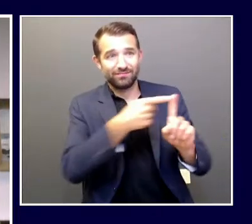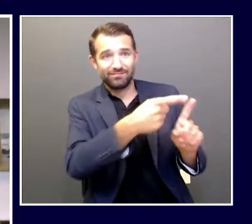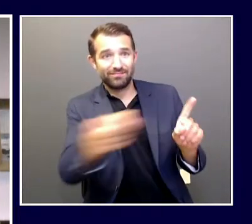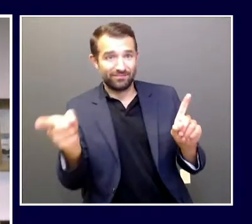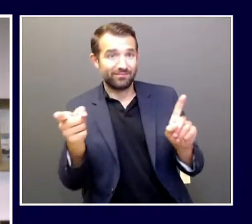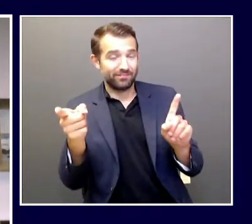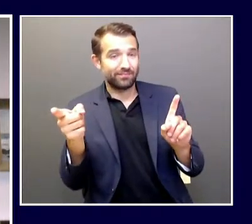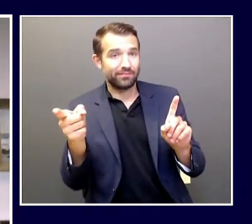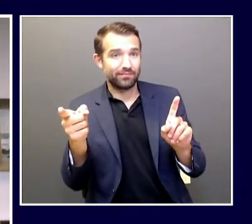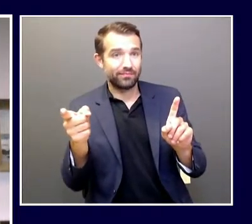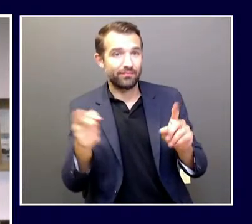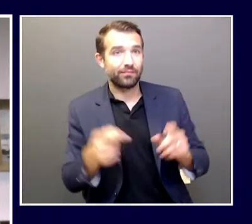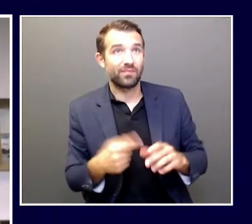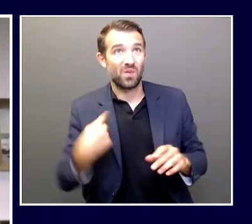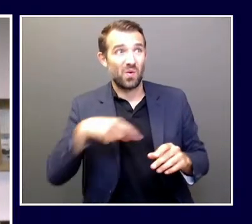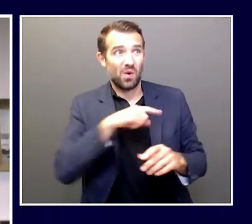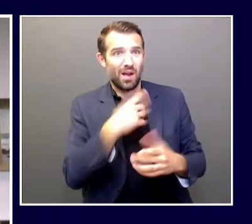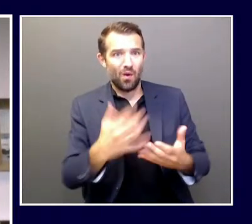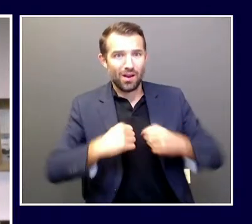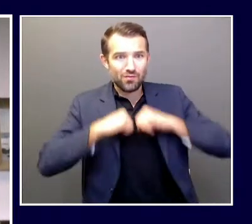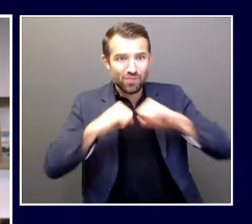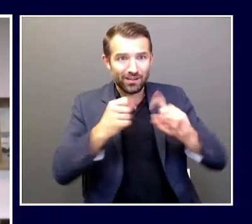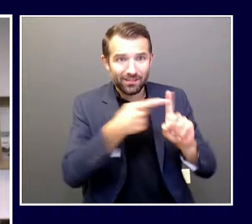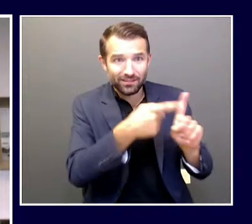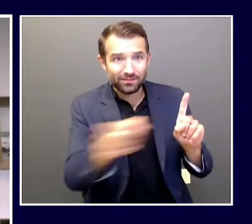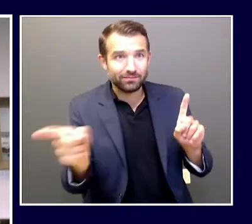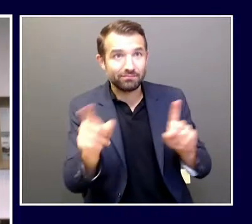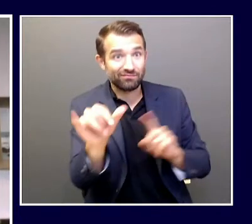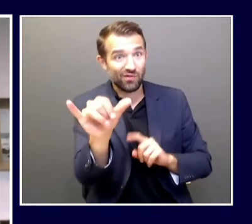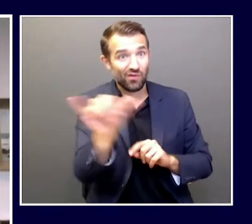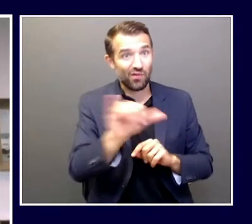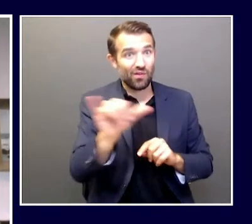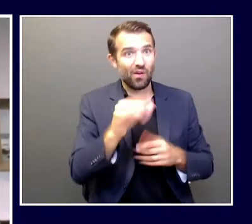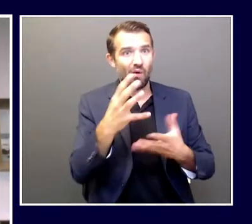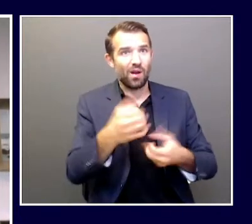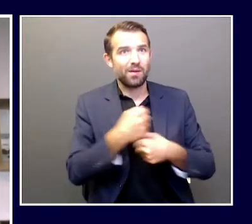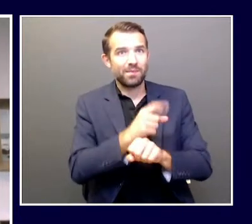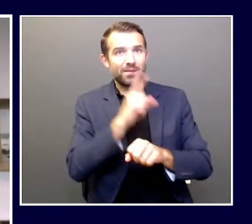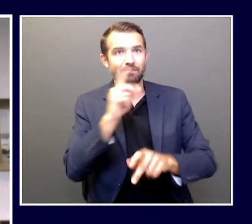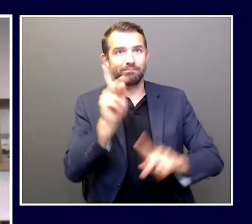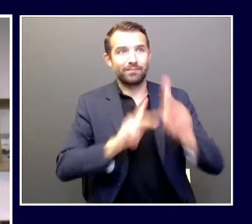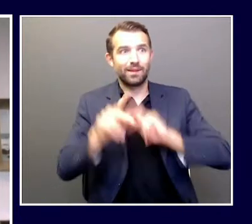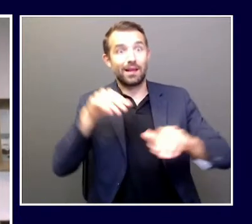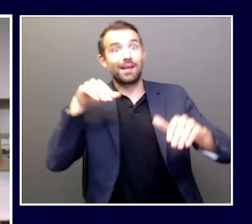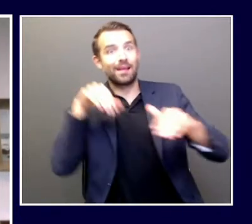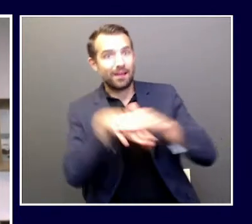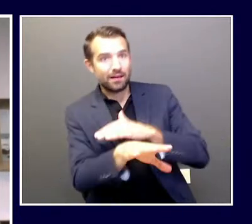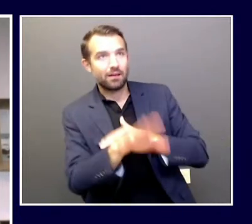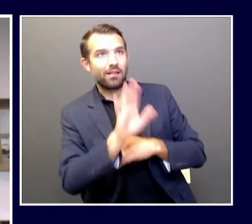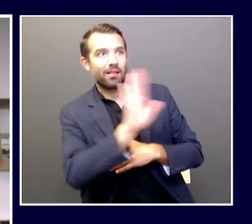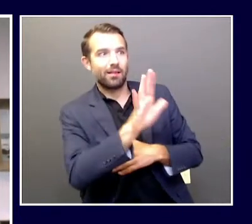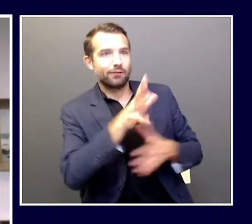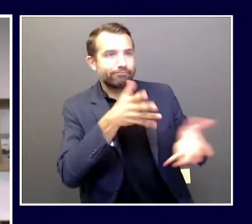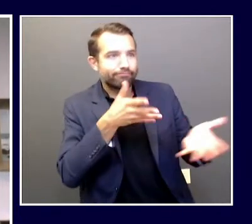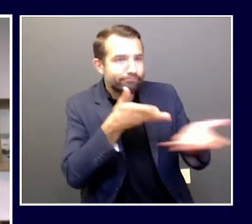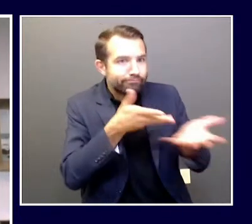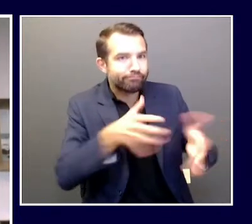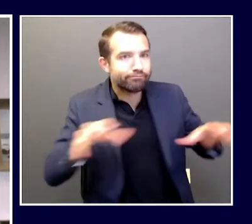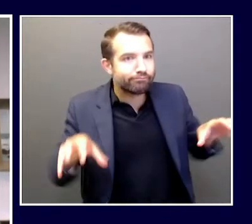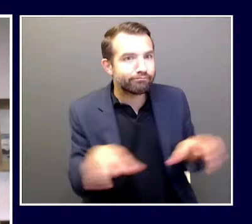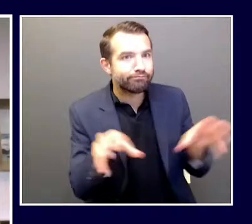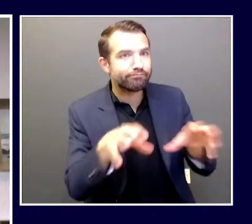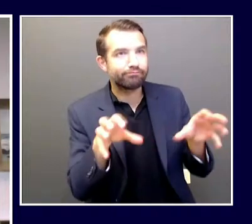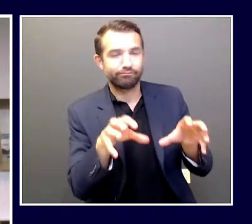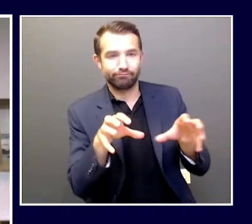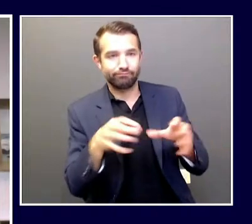day, we want to protect anyone who goes to those facilities so that those workers can keep true to their oath to do